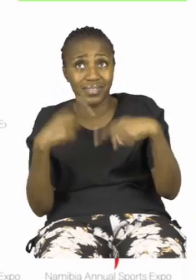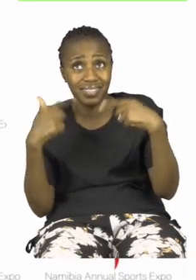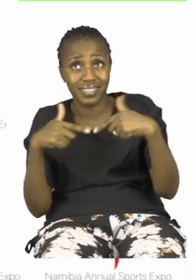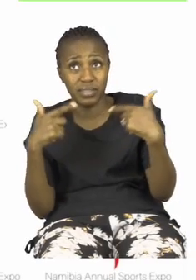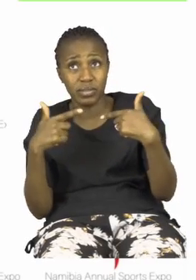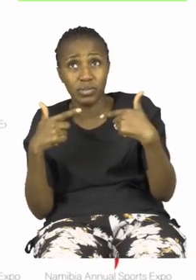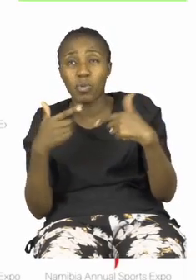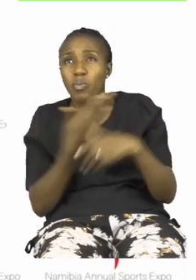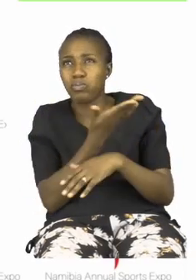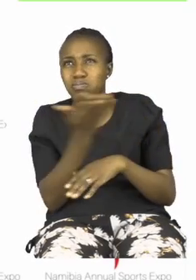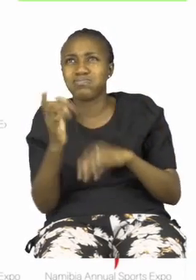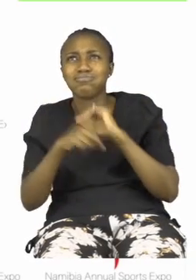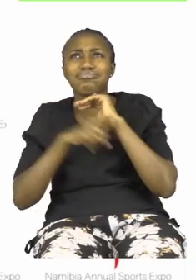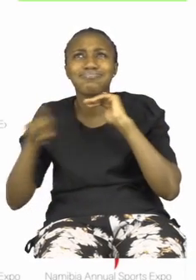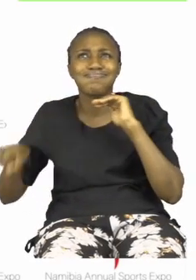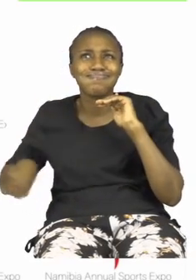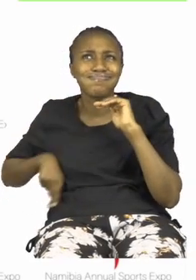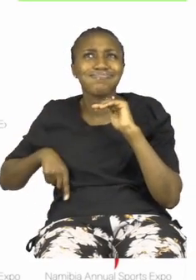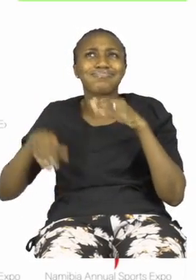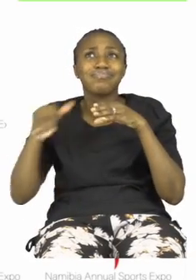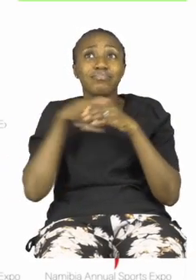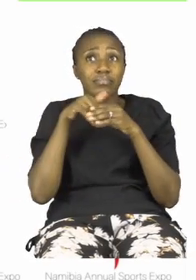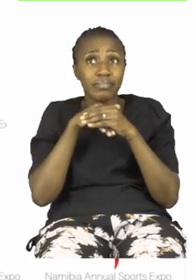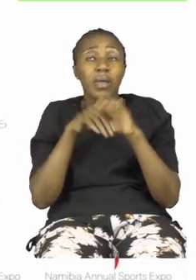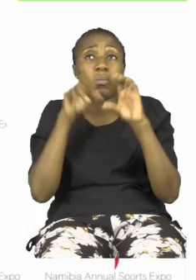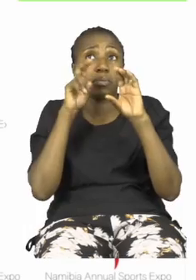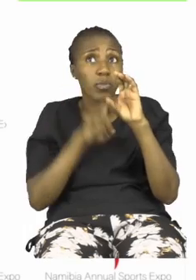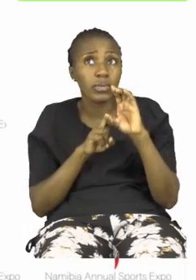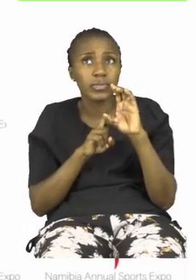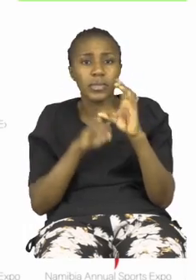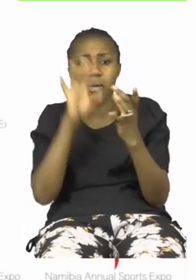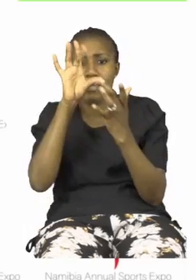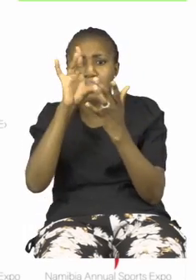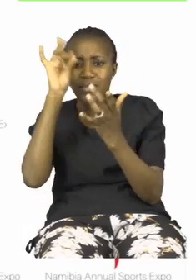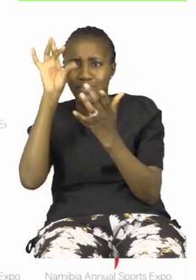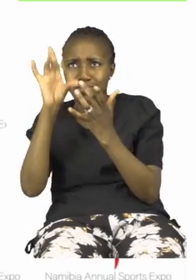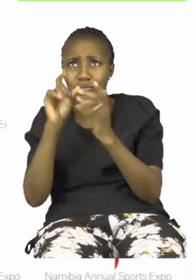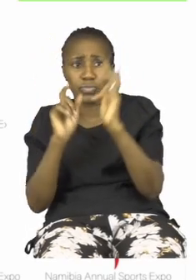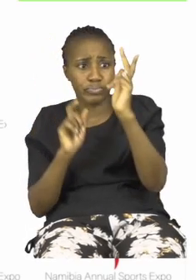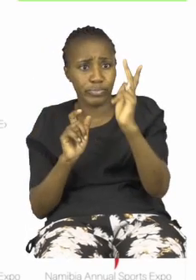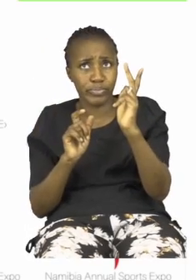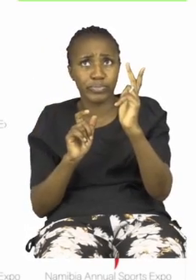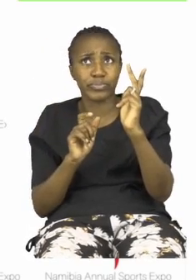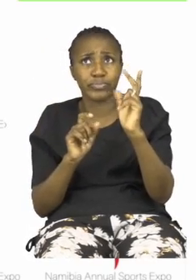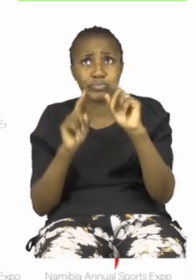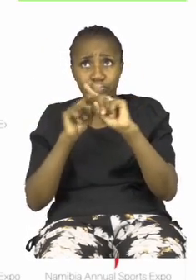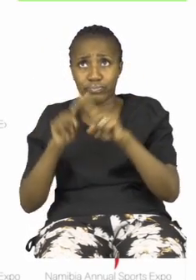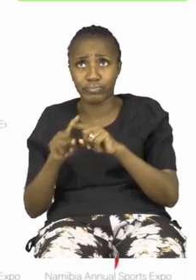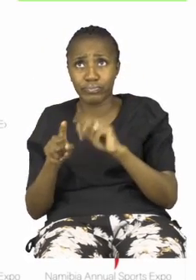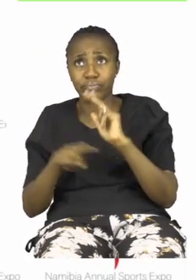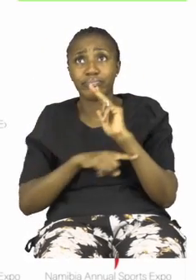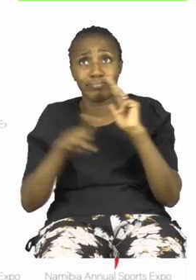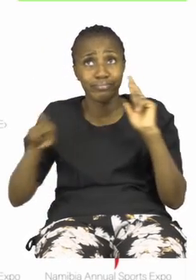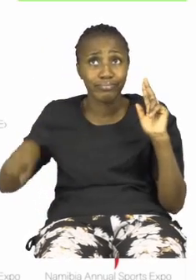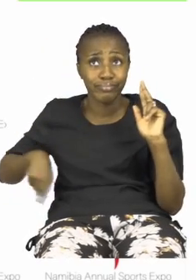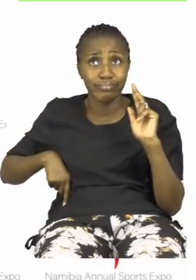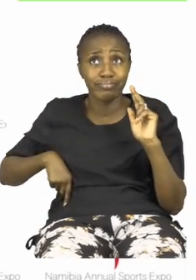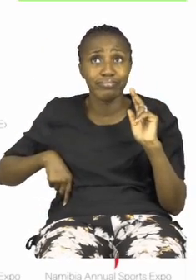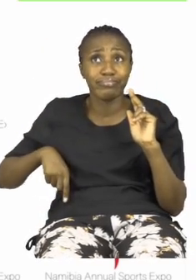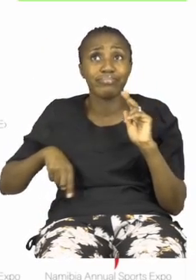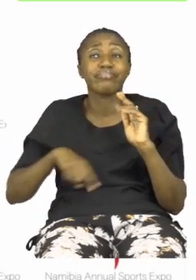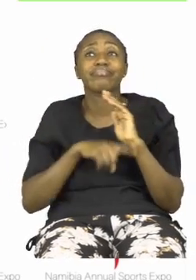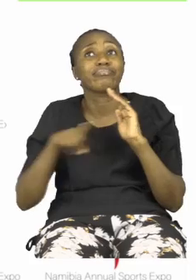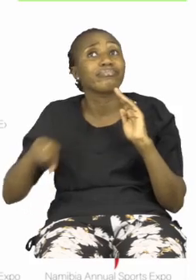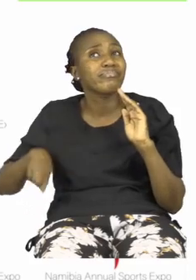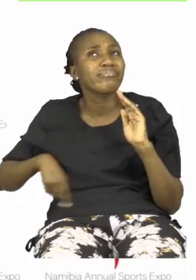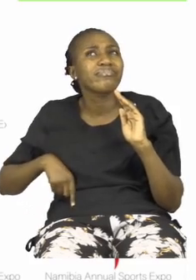members have their qualifiers, and then we select players from our countries to go and play in the World Championships. And